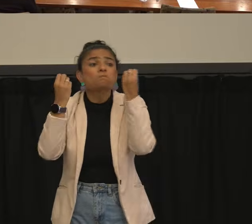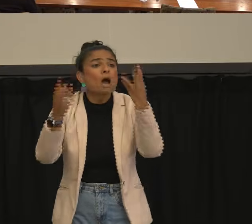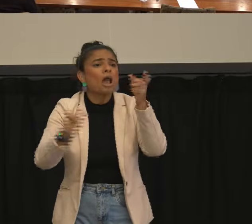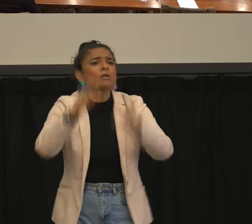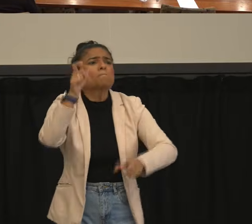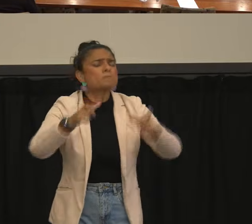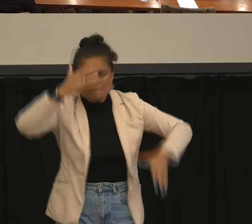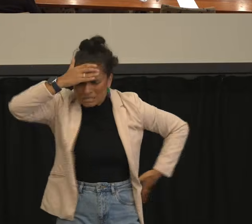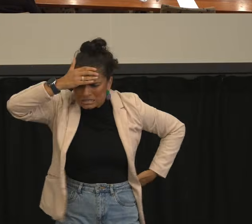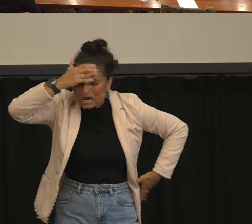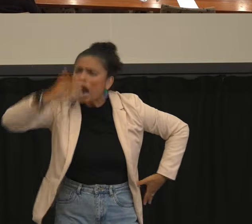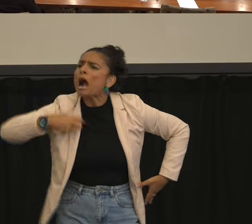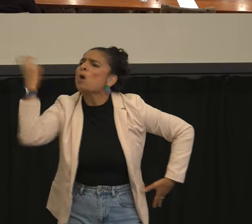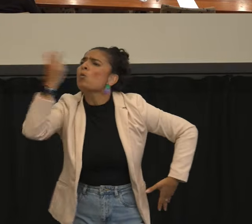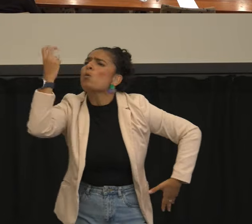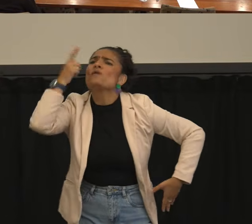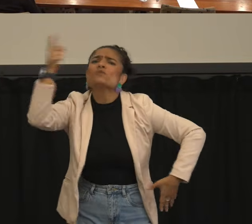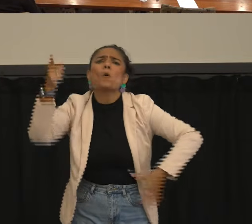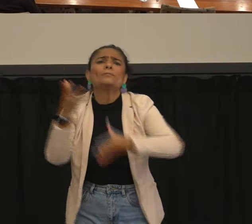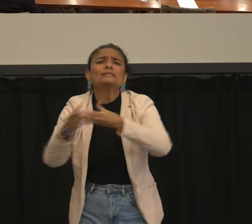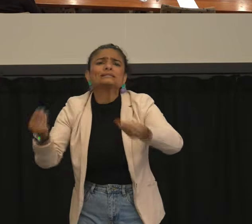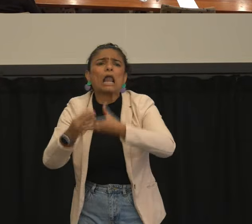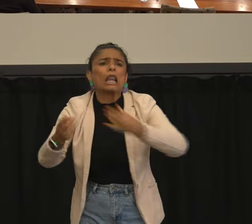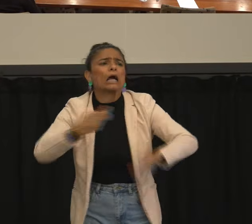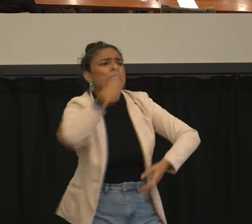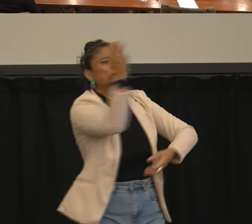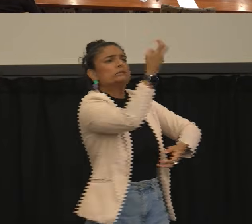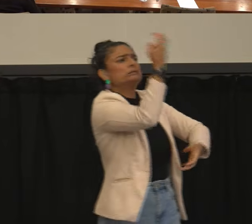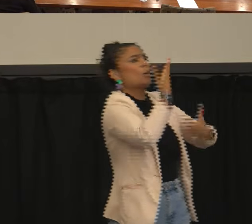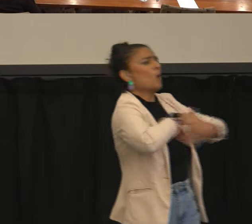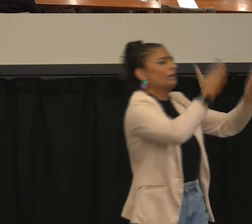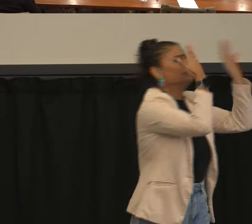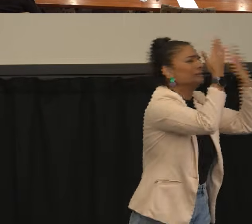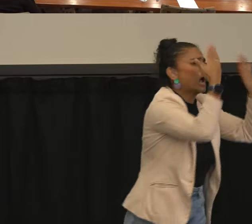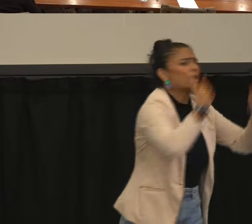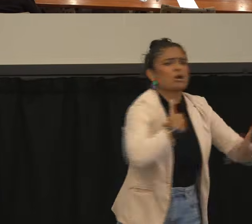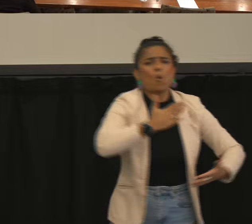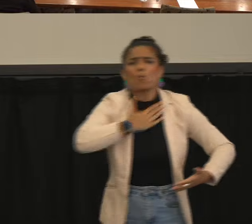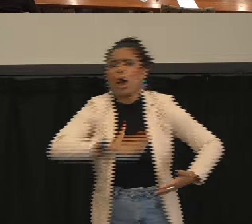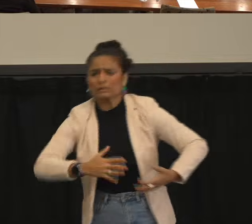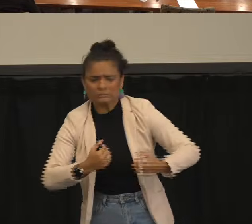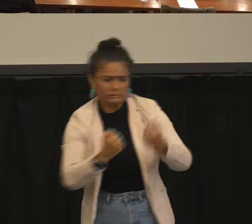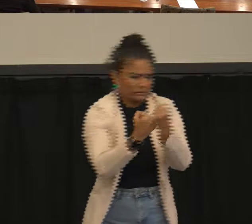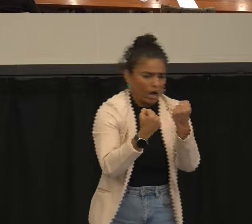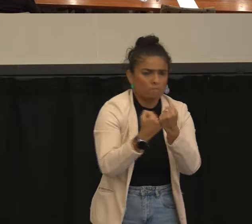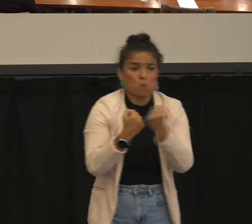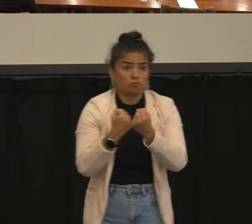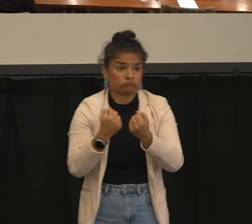With South African Sign Language being the 12th official language, people